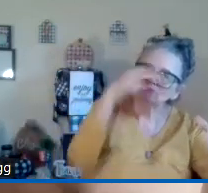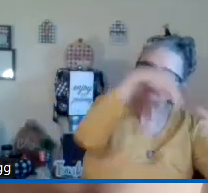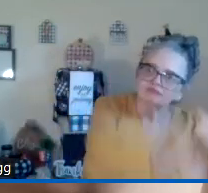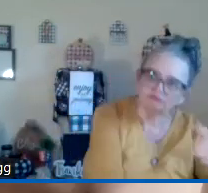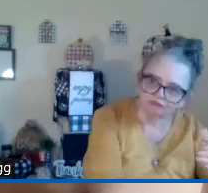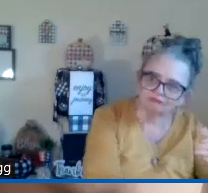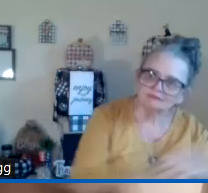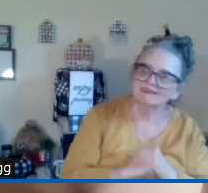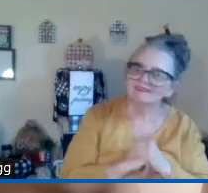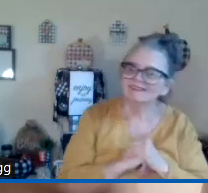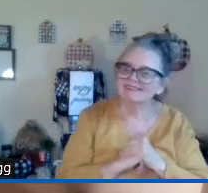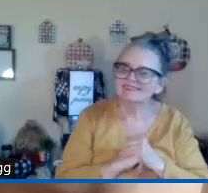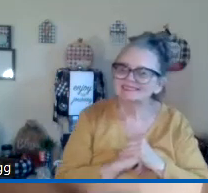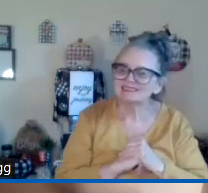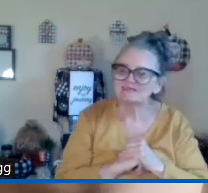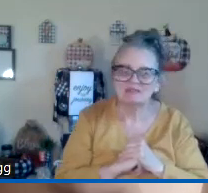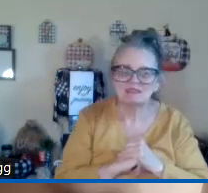ourselves to